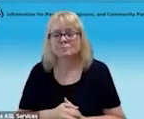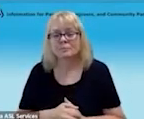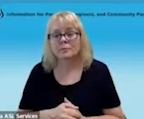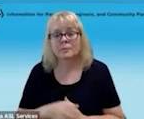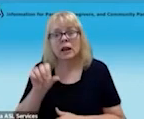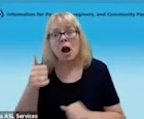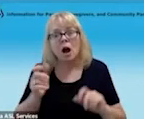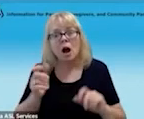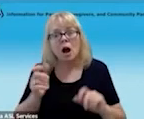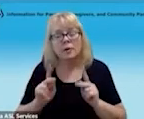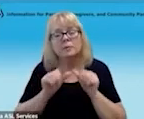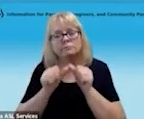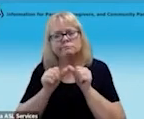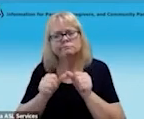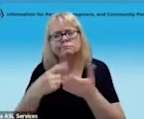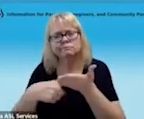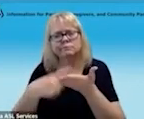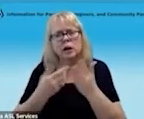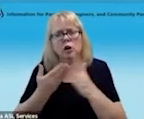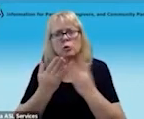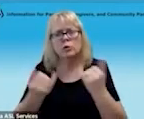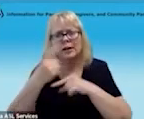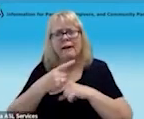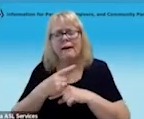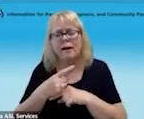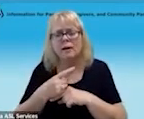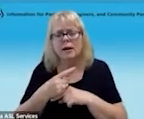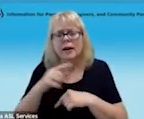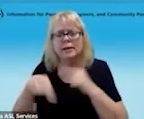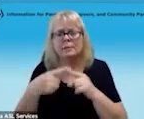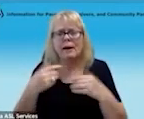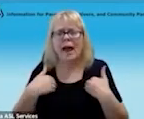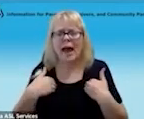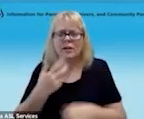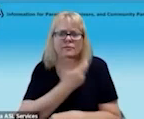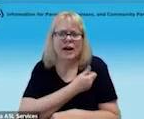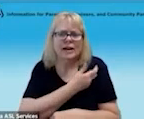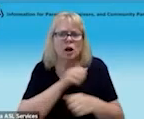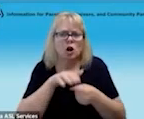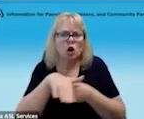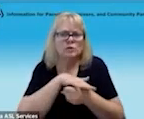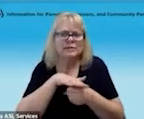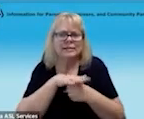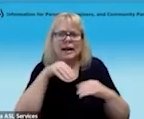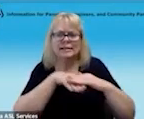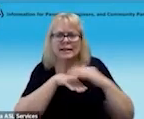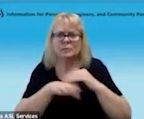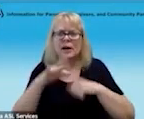make a difference in terms of getting to community members who would not necessarily come forward. Something